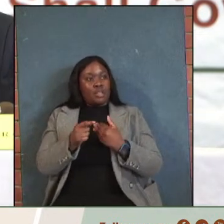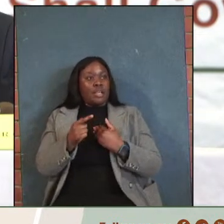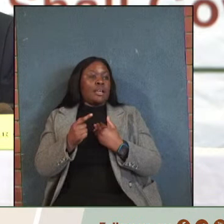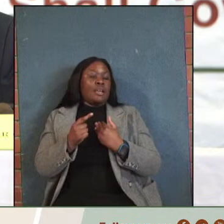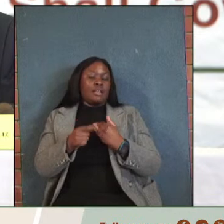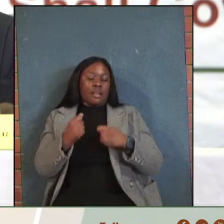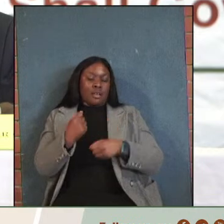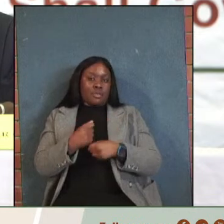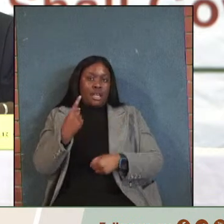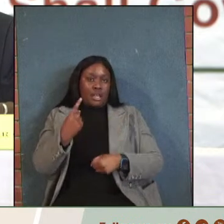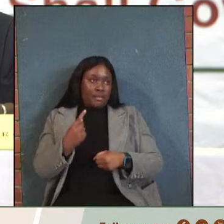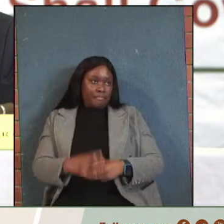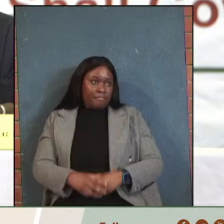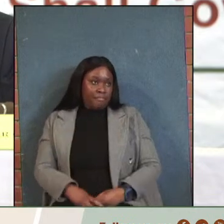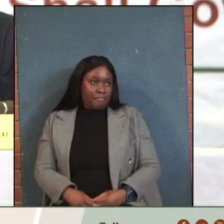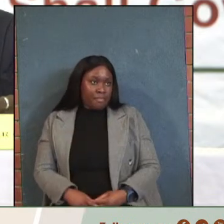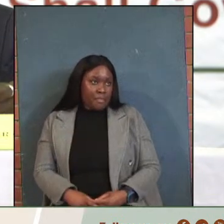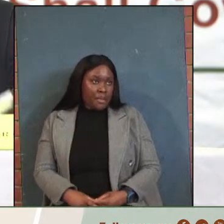closed.